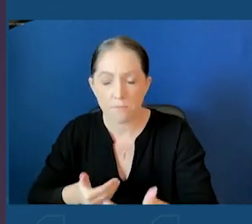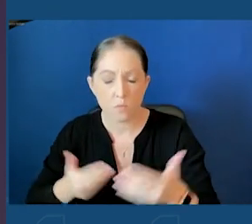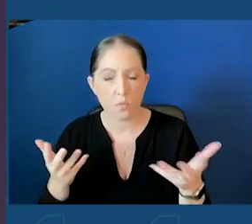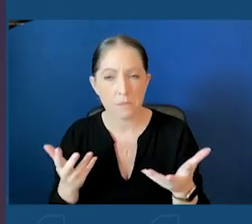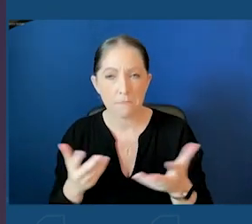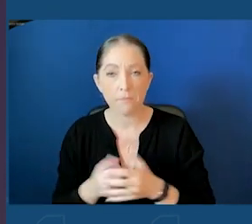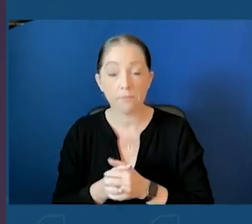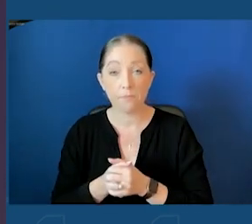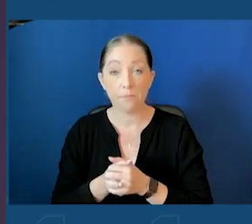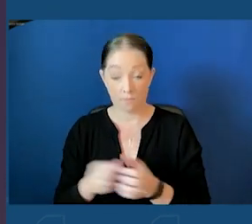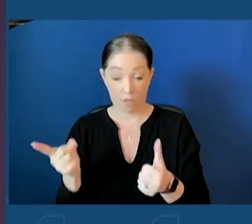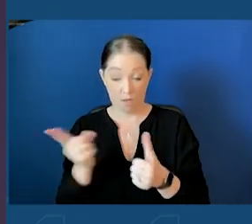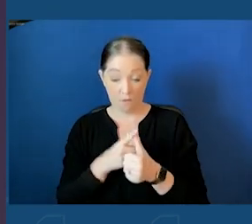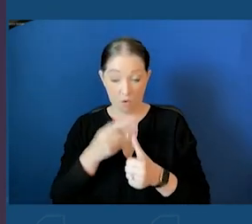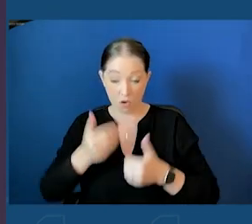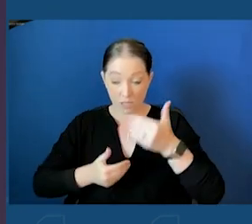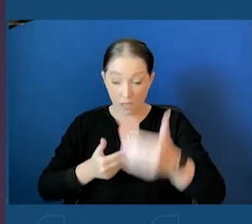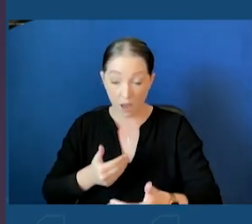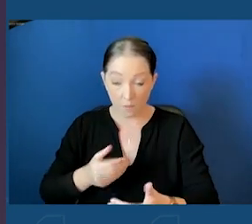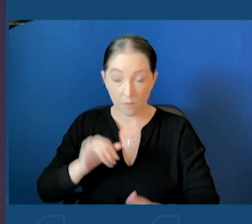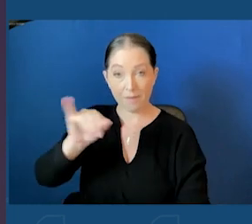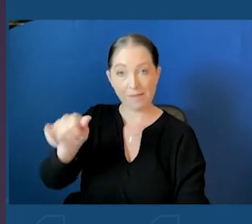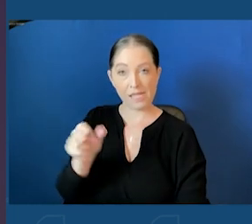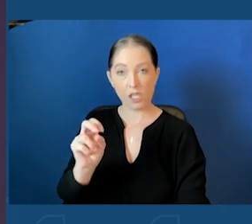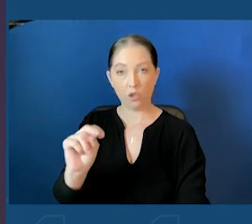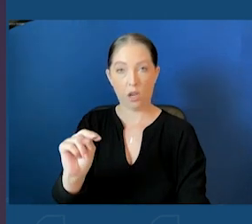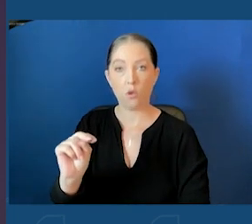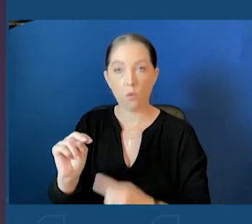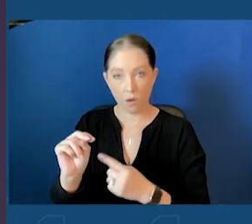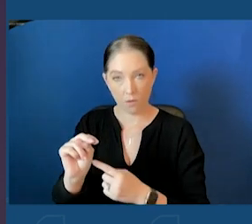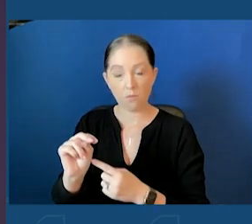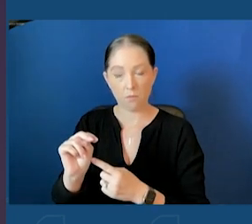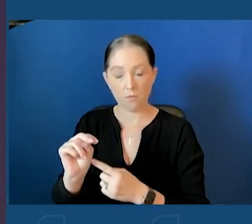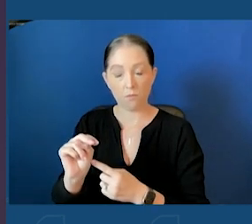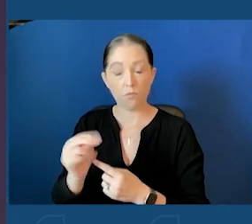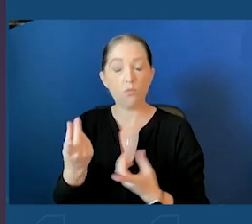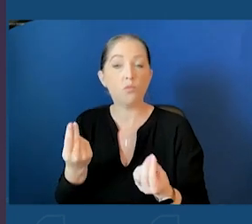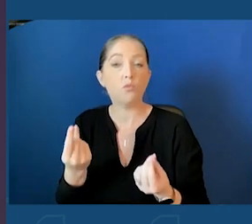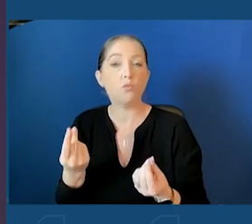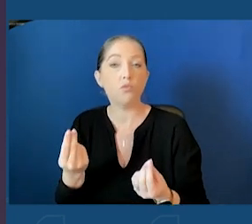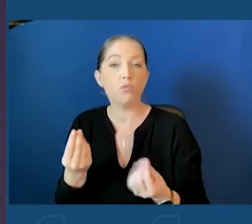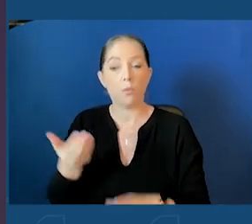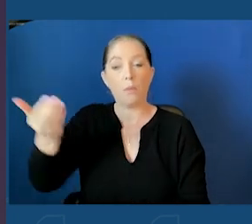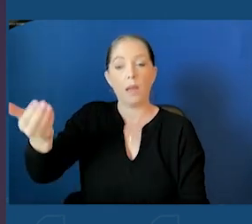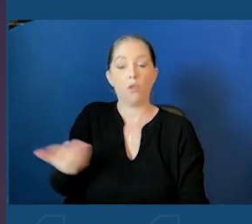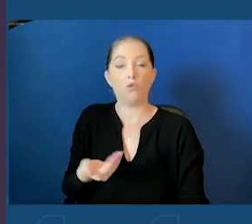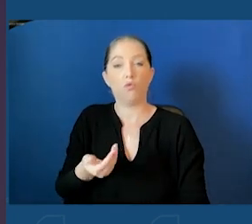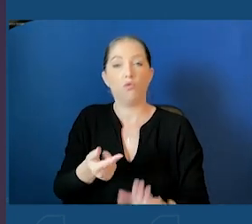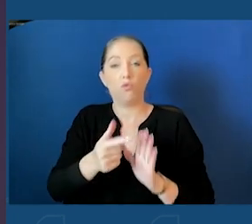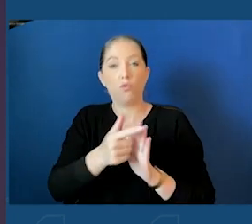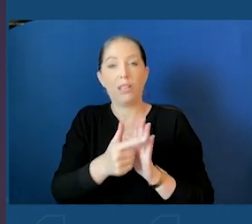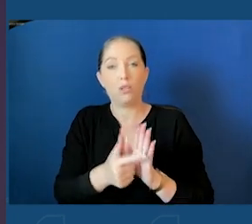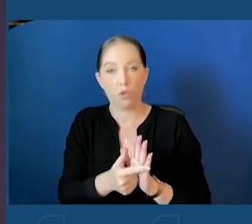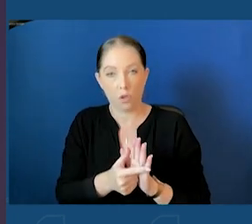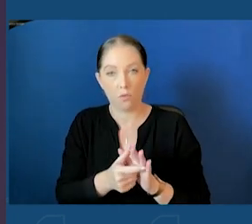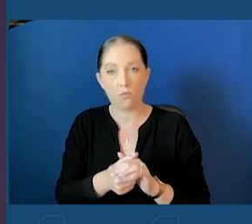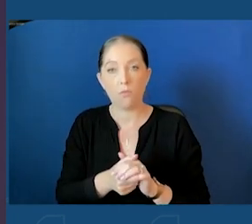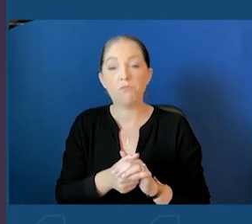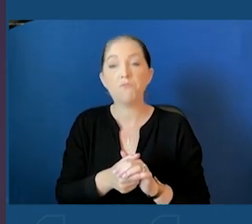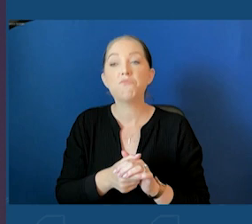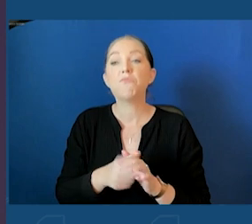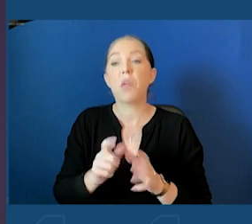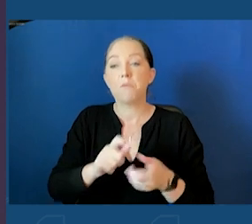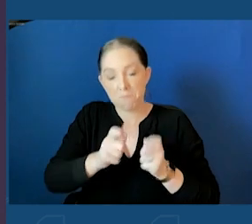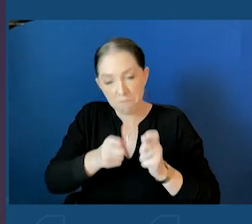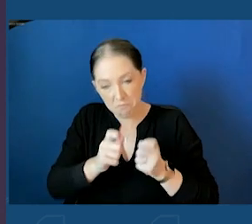step was in January when we introduced legislation. And it was amended a